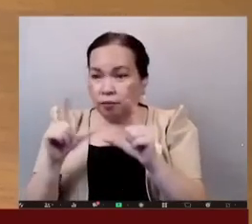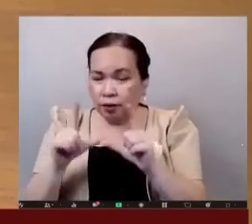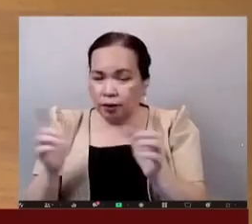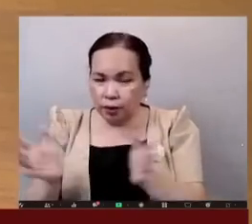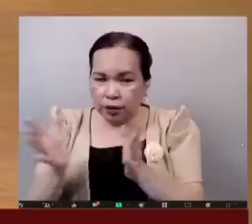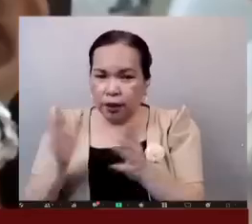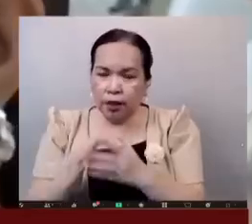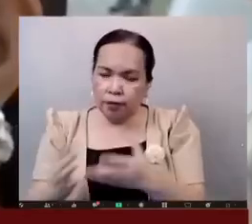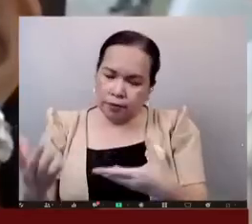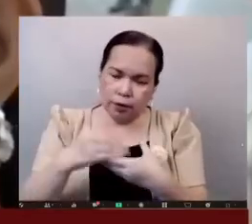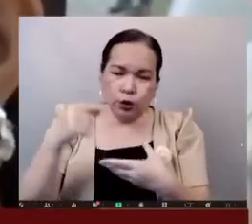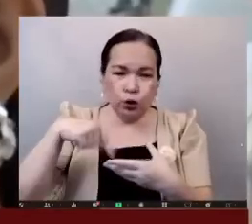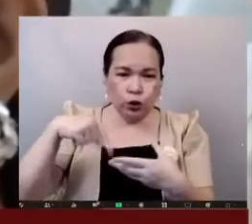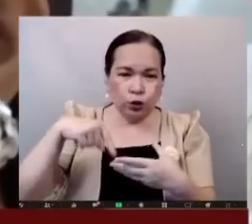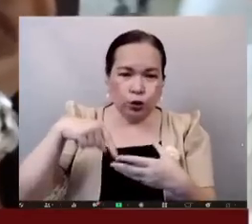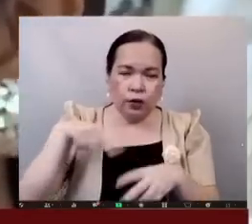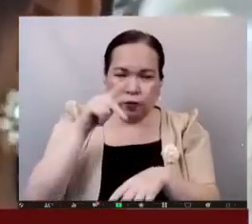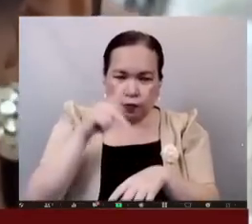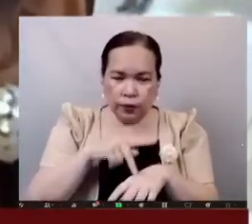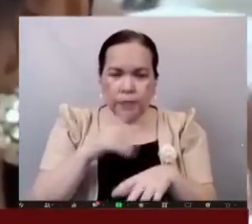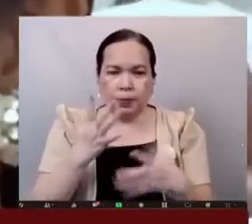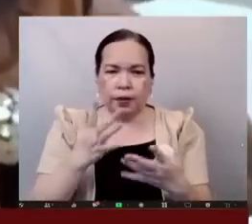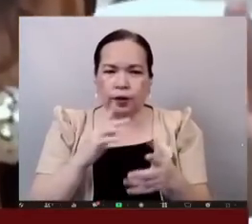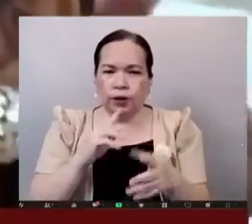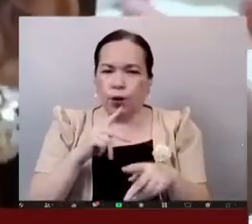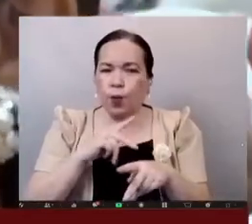of healthcare professionals.